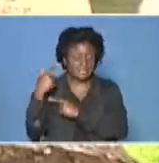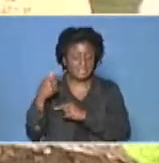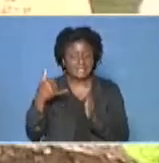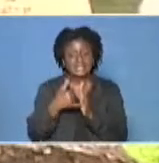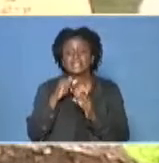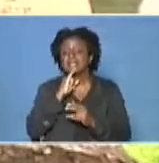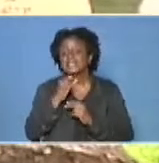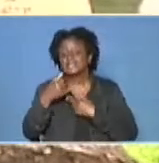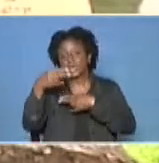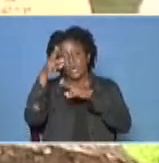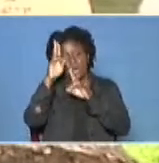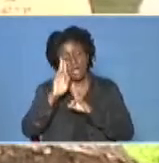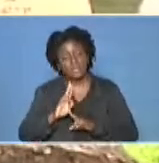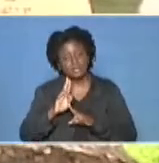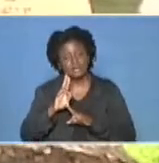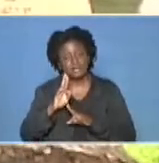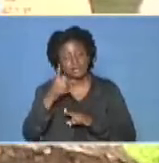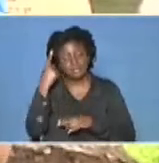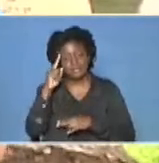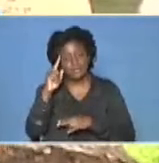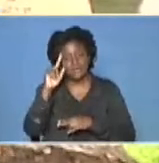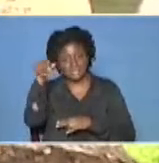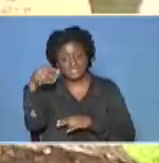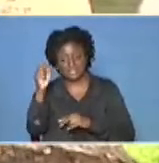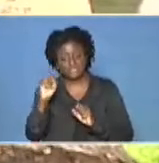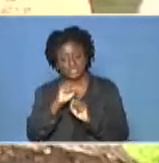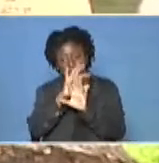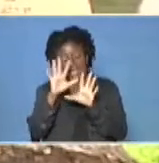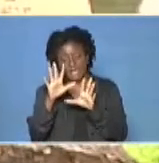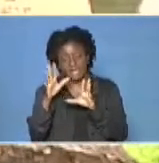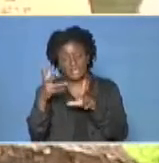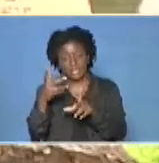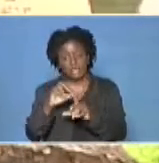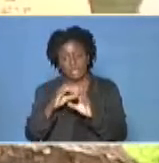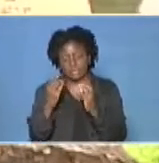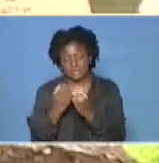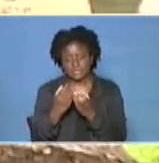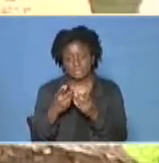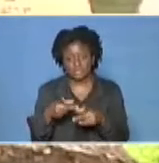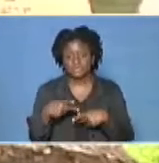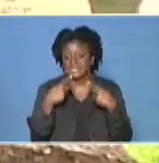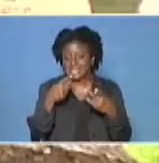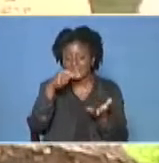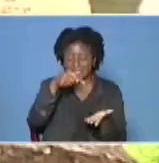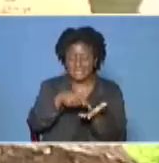Holdings to present this aged lignum vitae tree